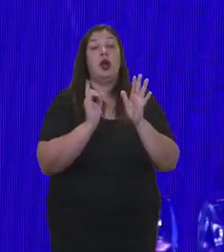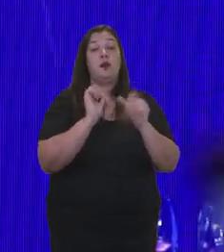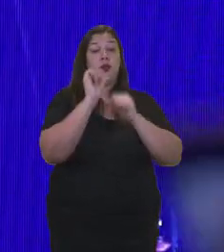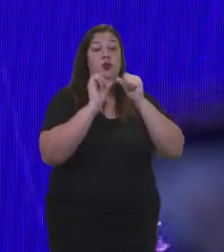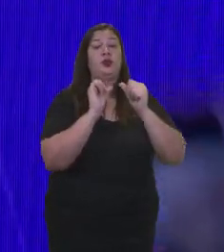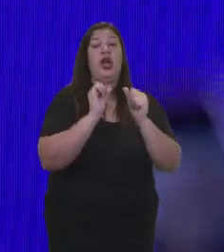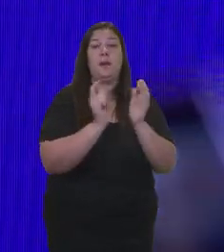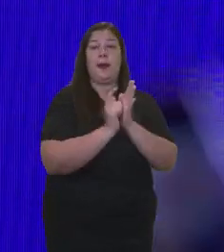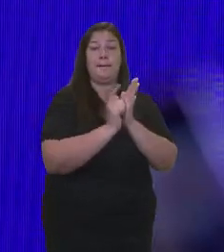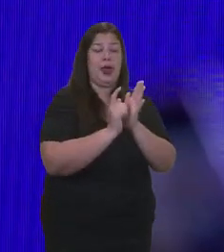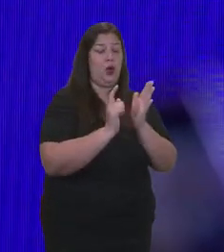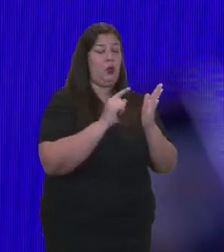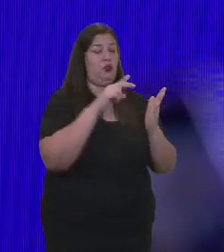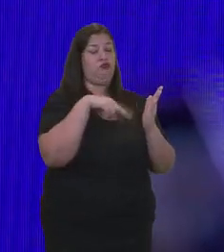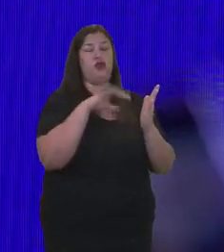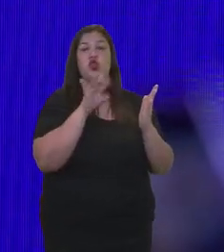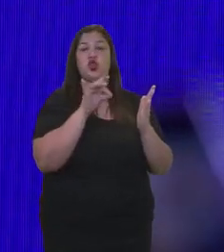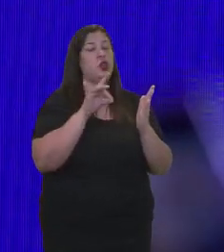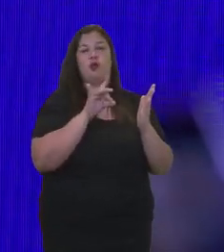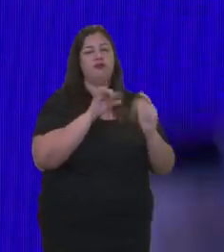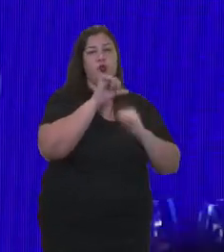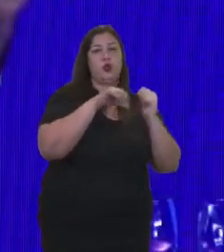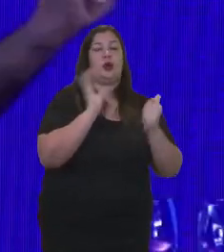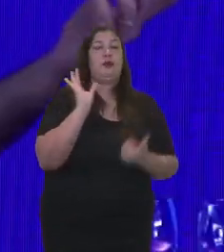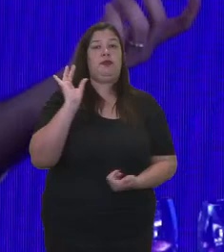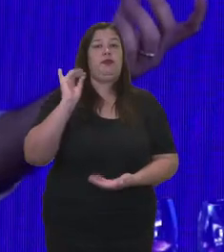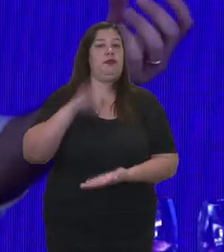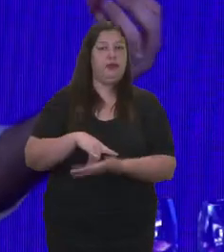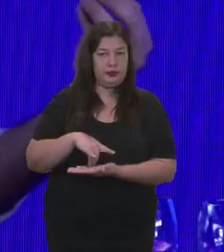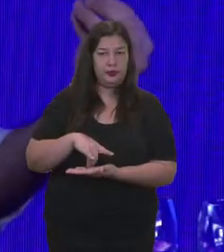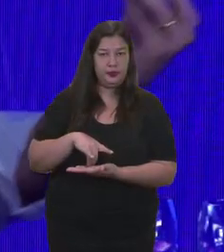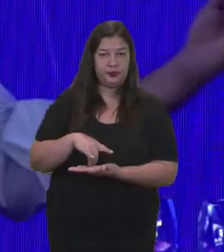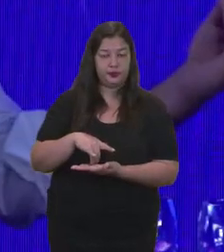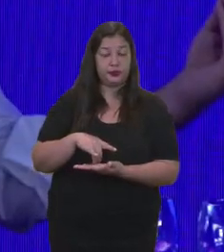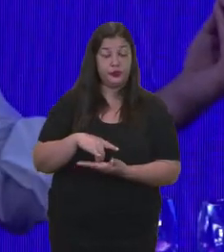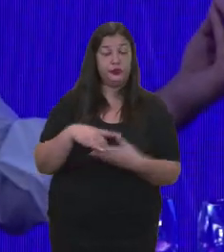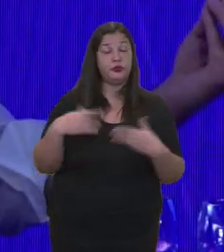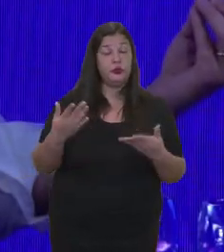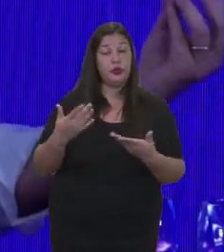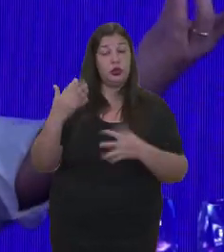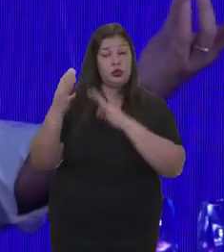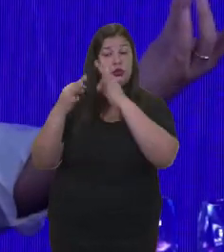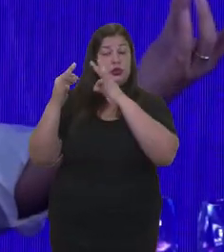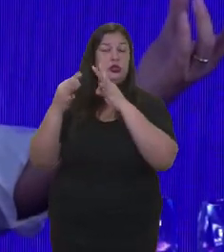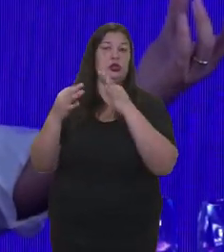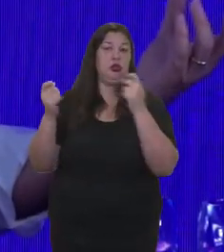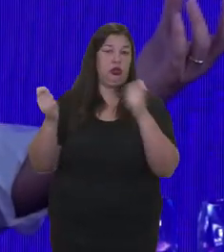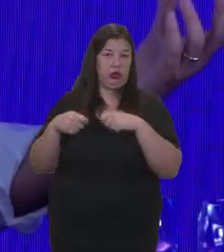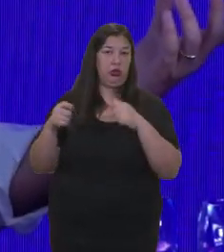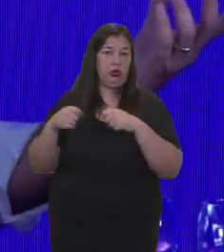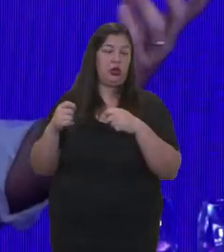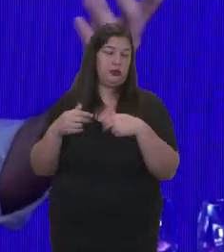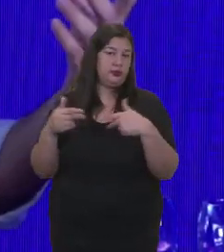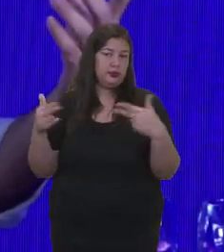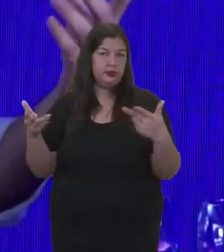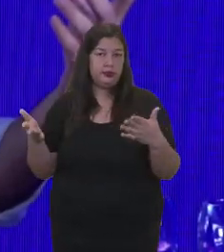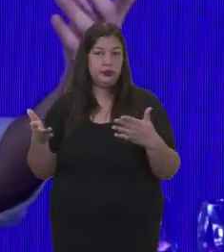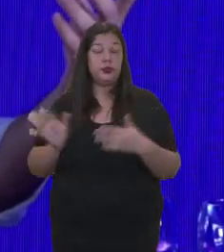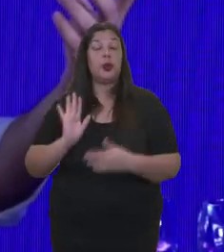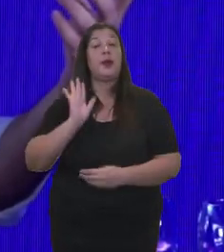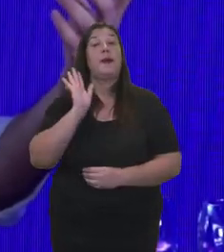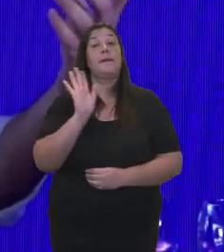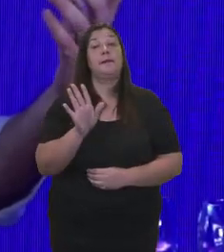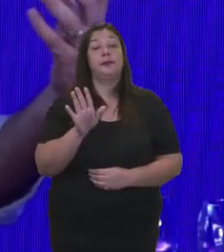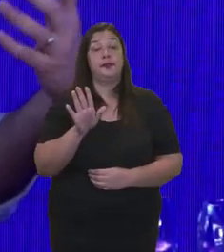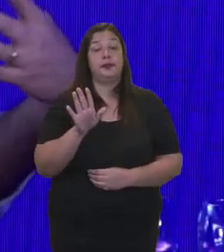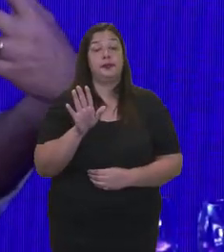real life. And I think it's what we're going to be focusing on the next few months, because technology is an enabler.